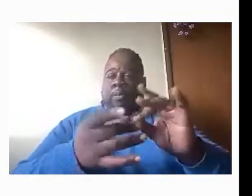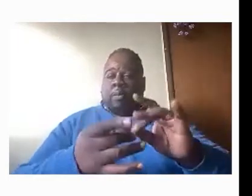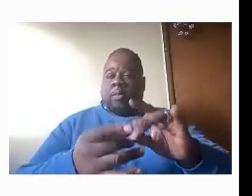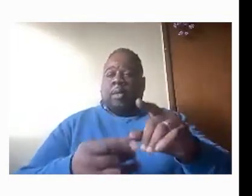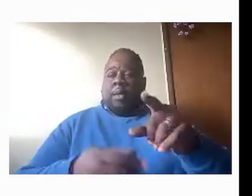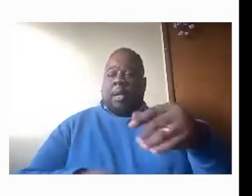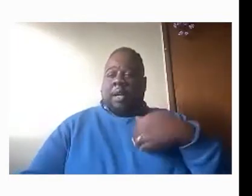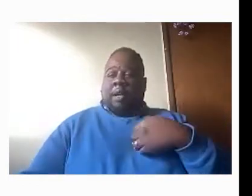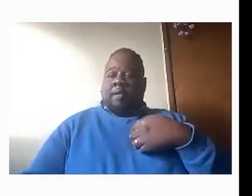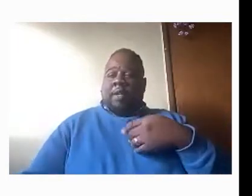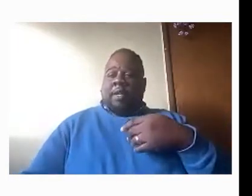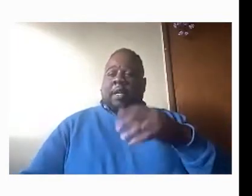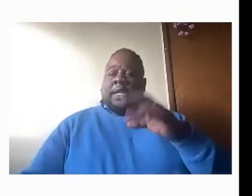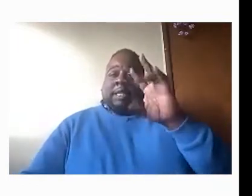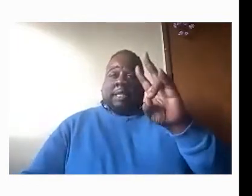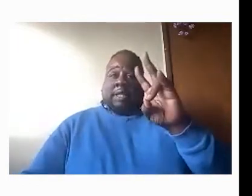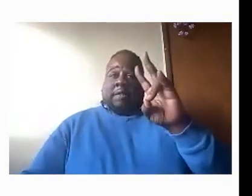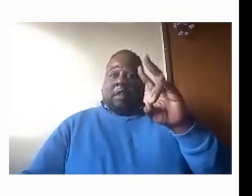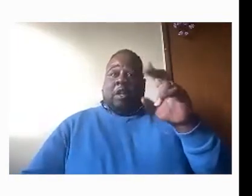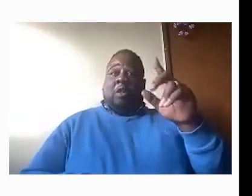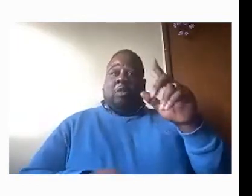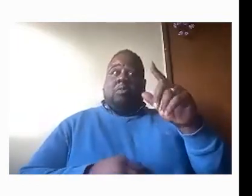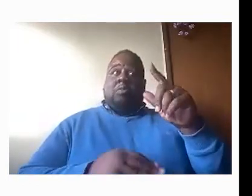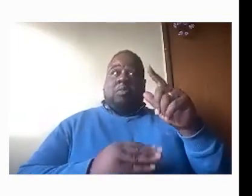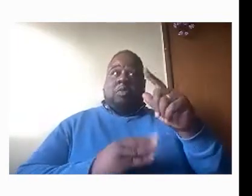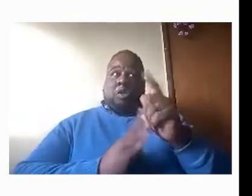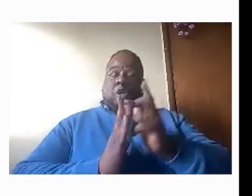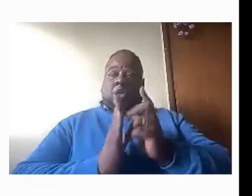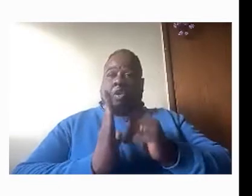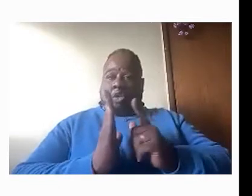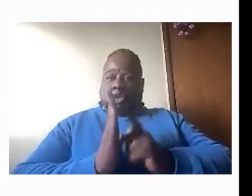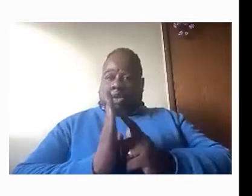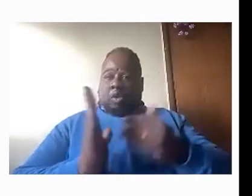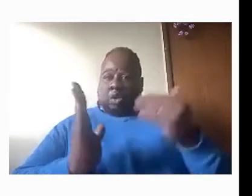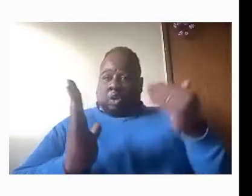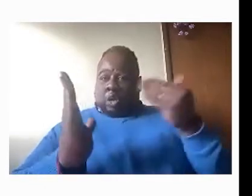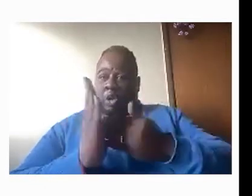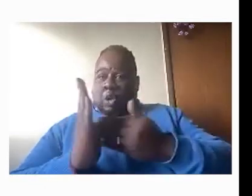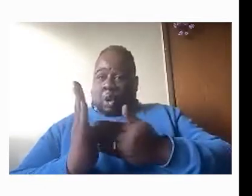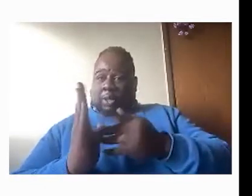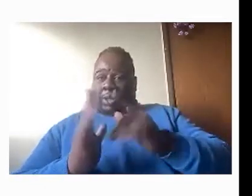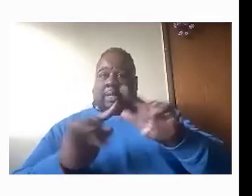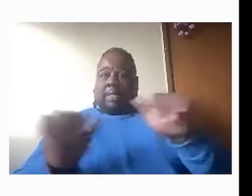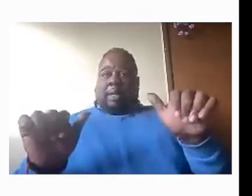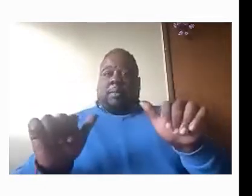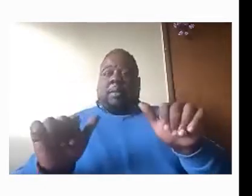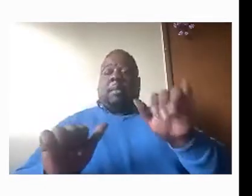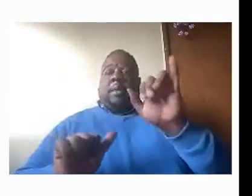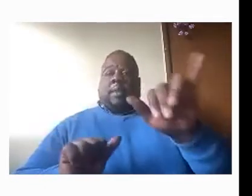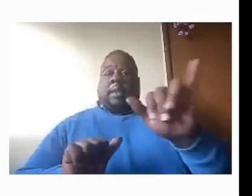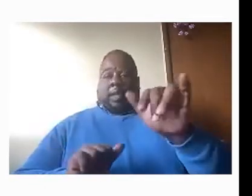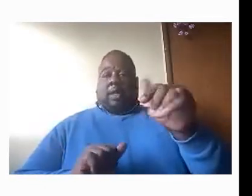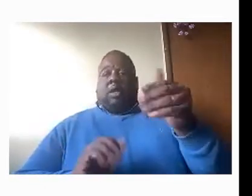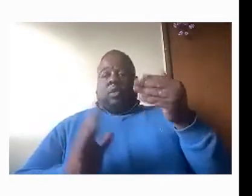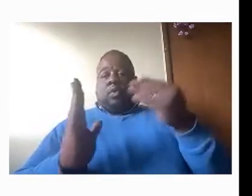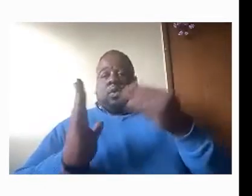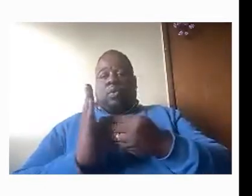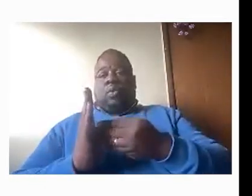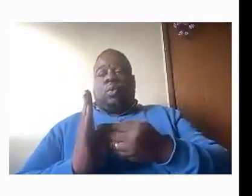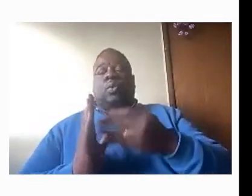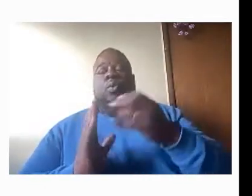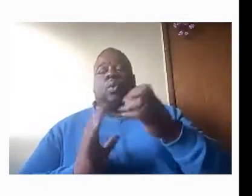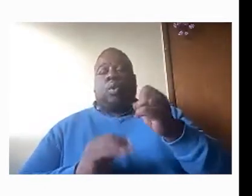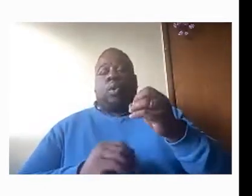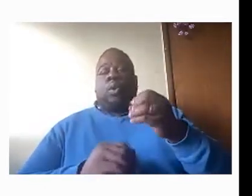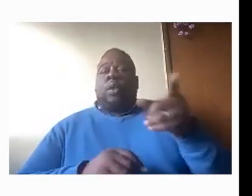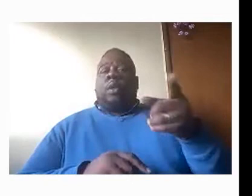actually occurred. After that, changes that our office was required to make, again, required accessible